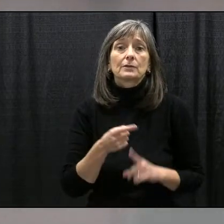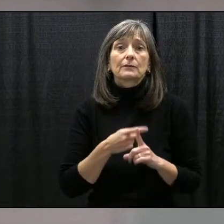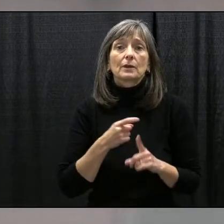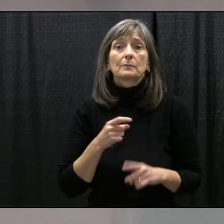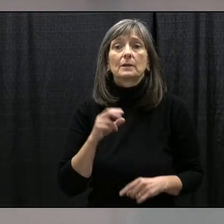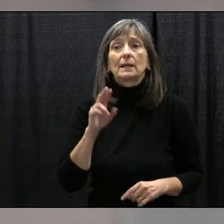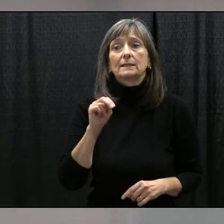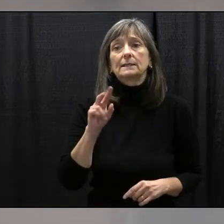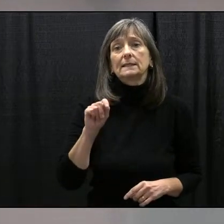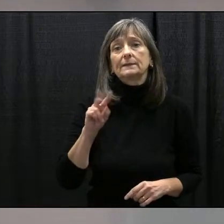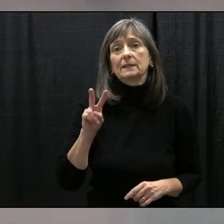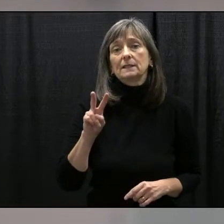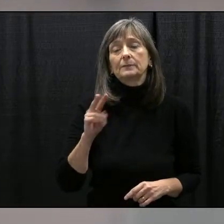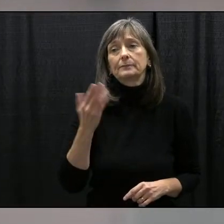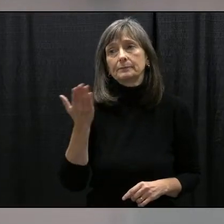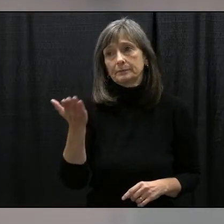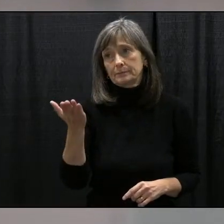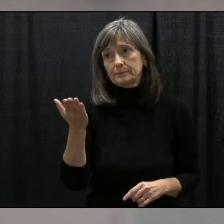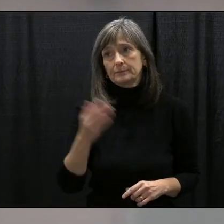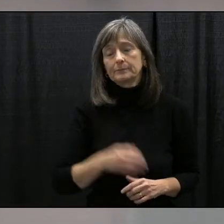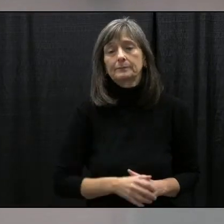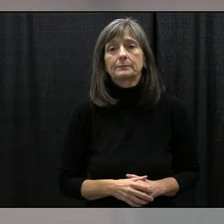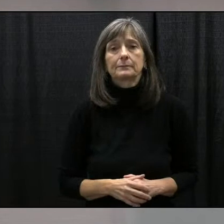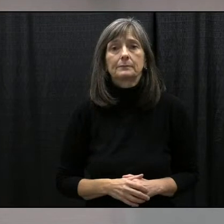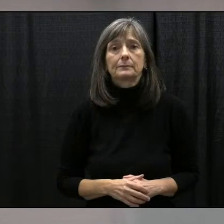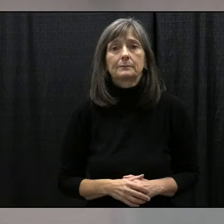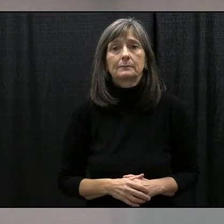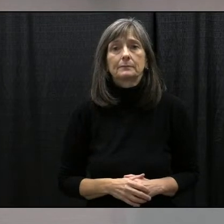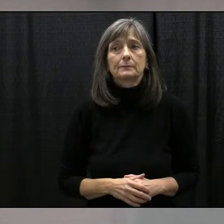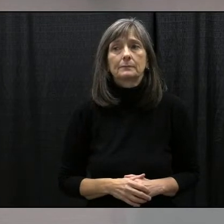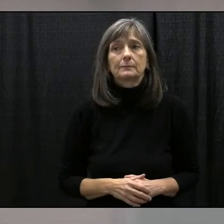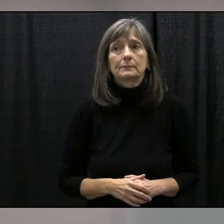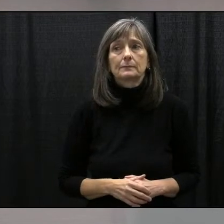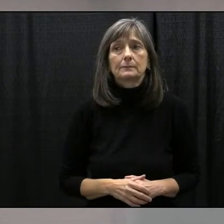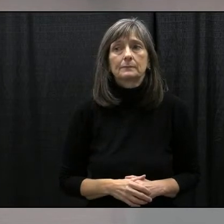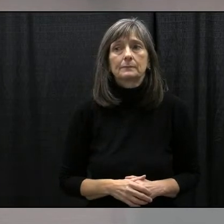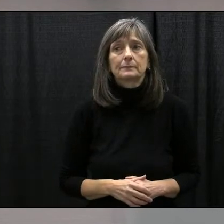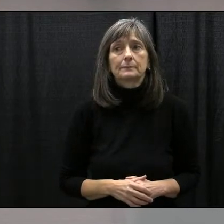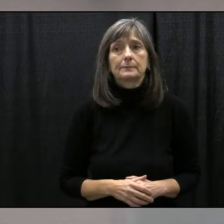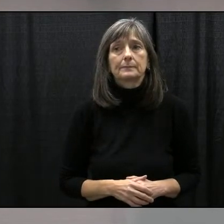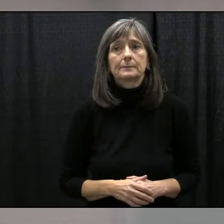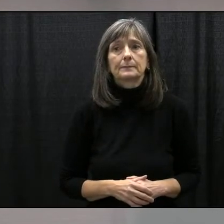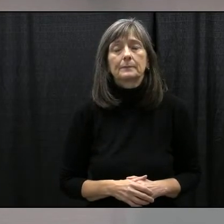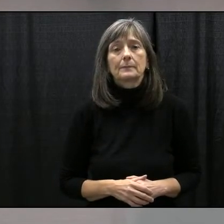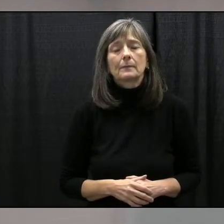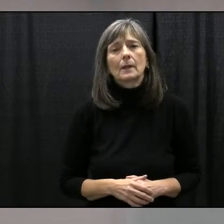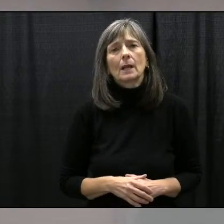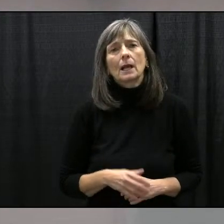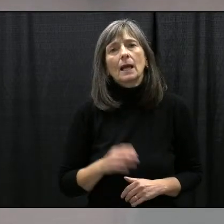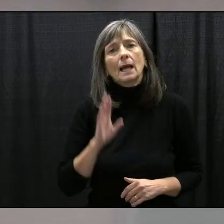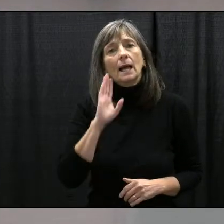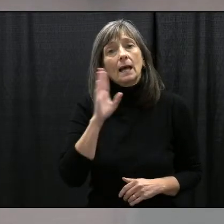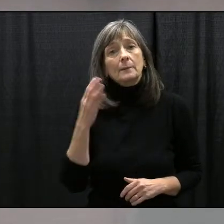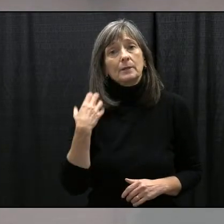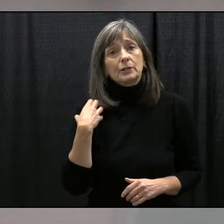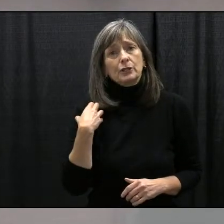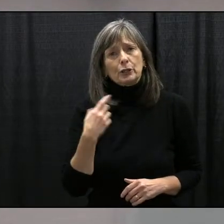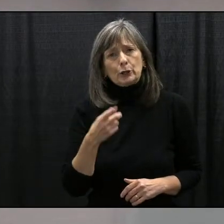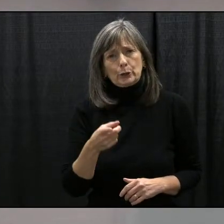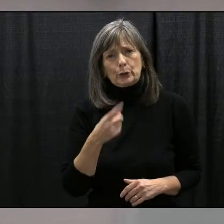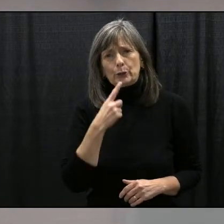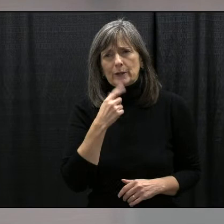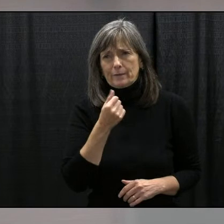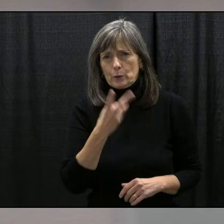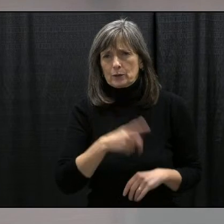Jody Cook with NTV. Please go ahead and make your way to the mic. Hi, Minister. You'd indicated that a lot of this work, and you've mentioned it a